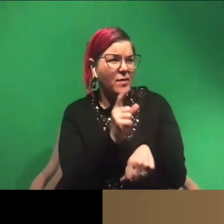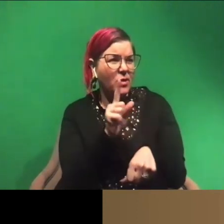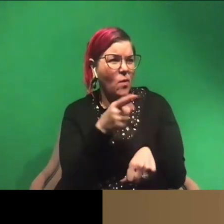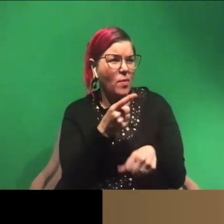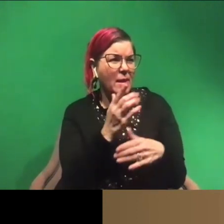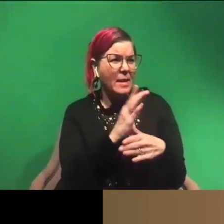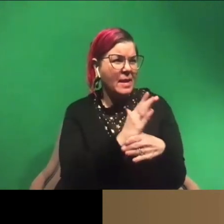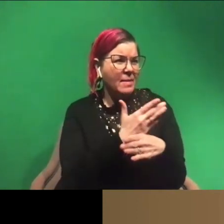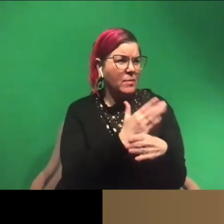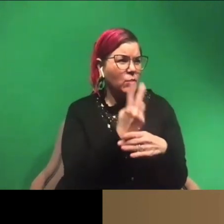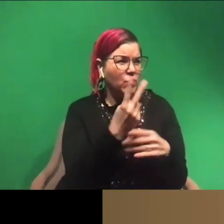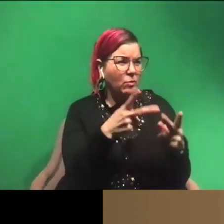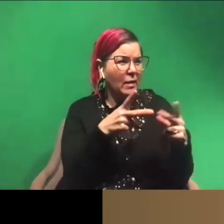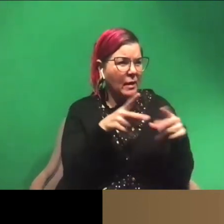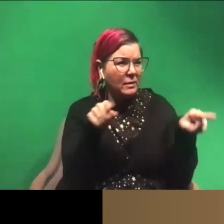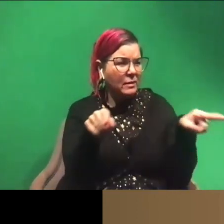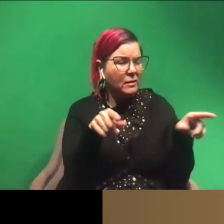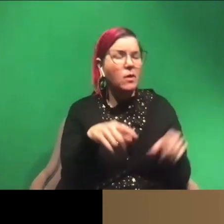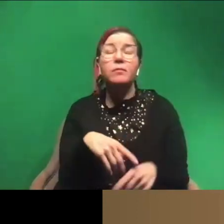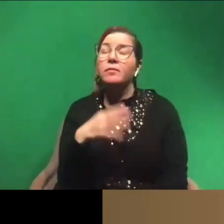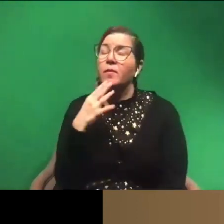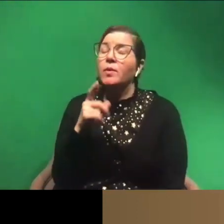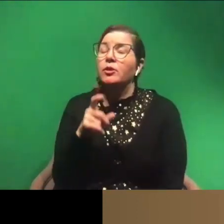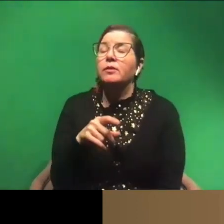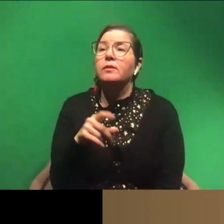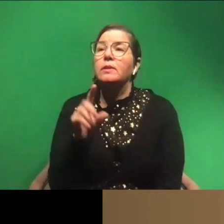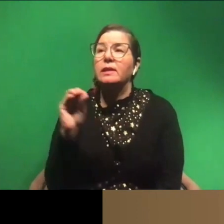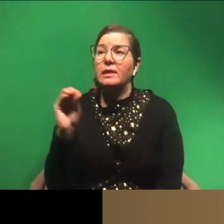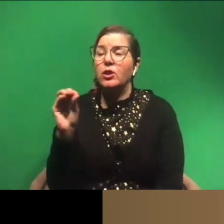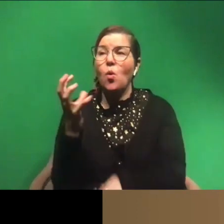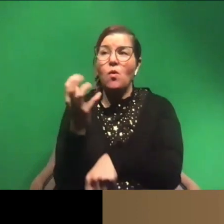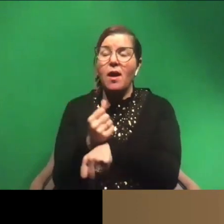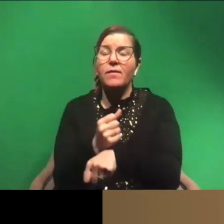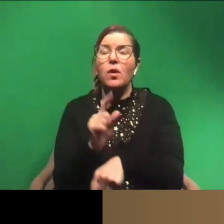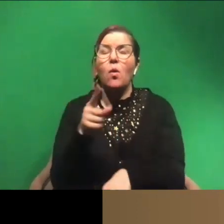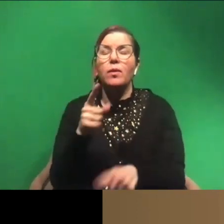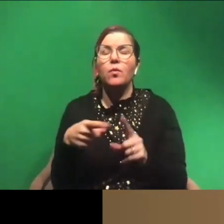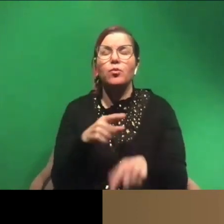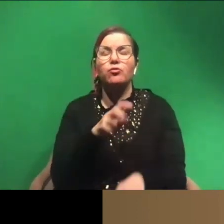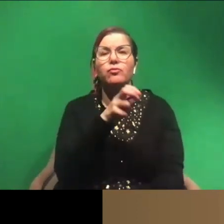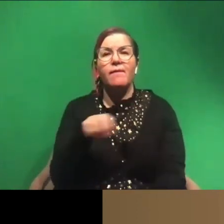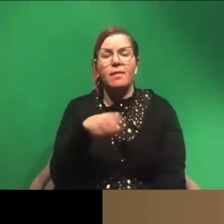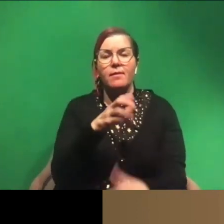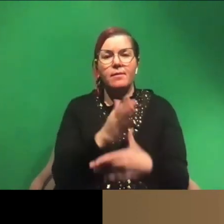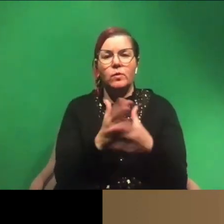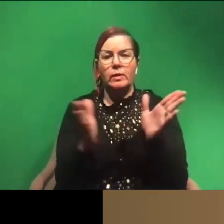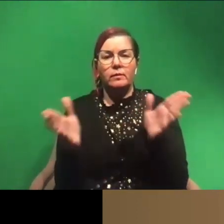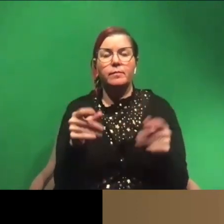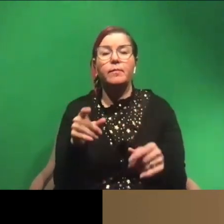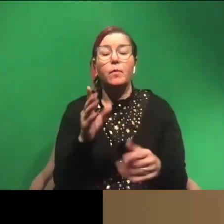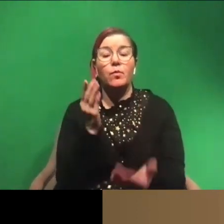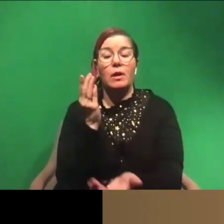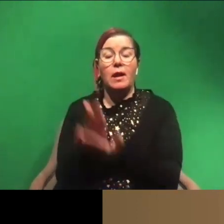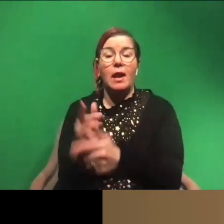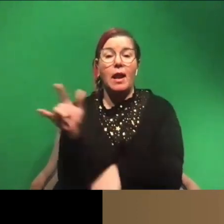between two places? Oh, that's a good question. So zero gravity is actually only when you're going between the places. So when you're landing,